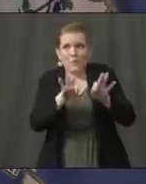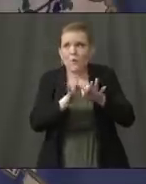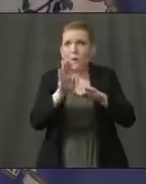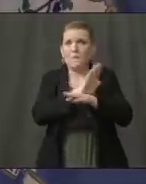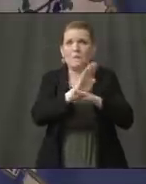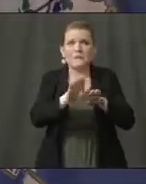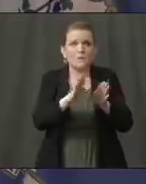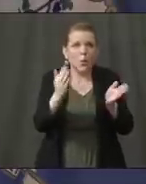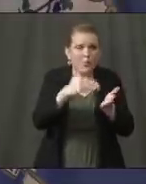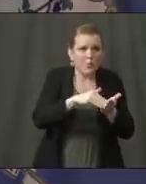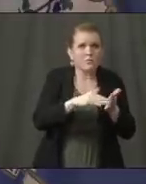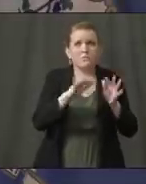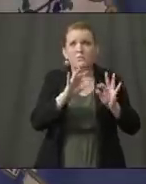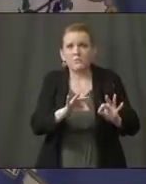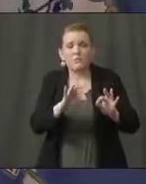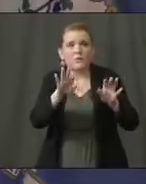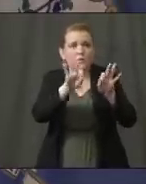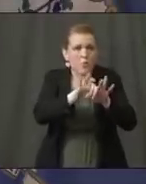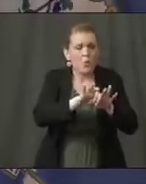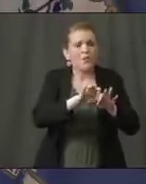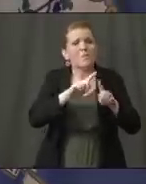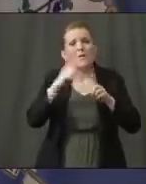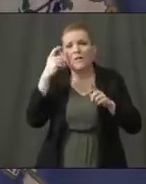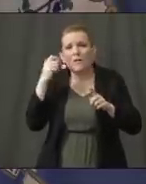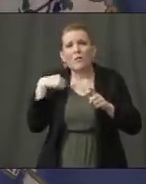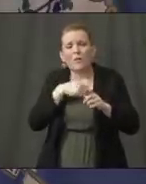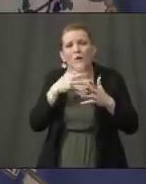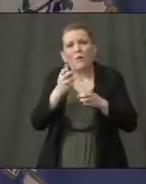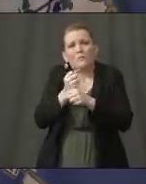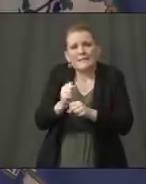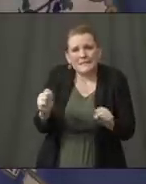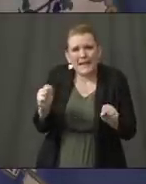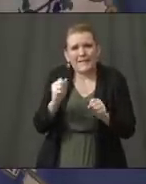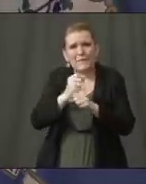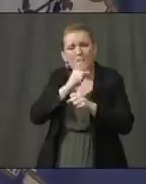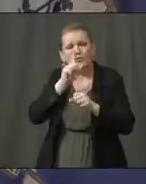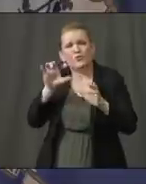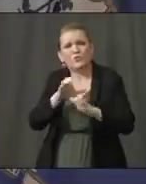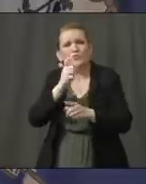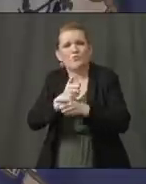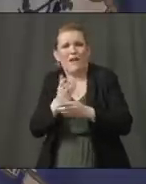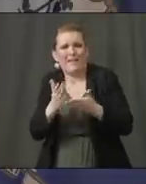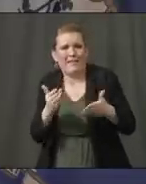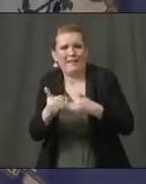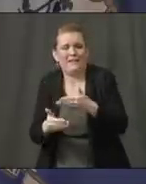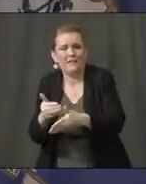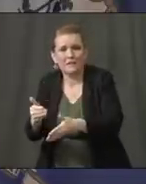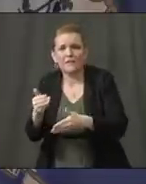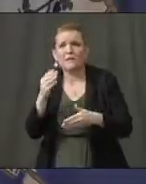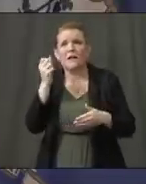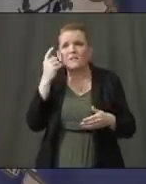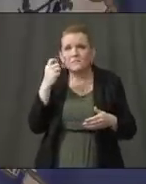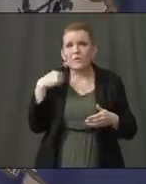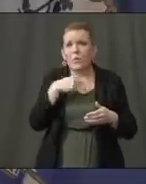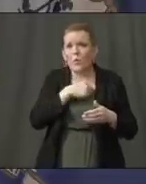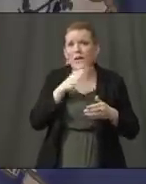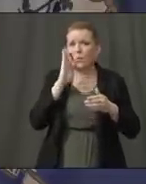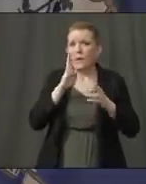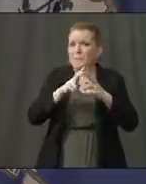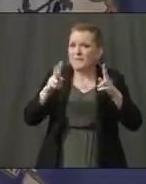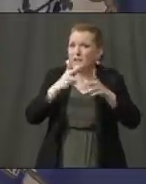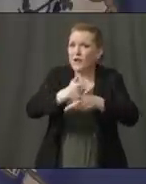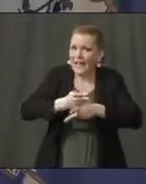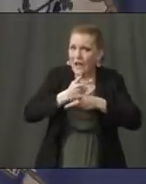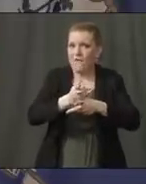talking about opening up the economy in a very thoughtful way over the next, 2, 3, 4 months, whatever that category